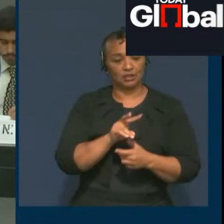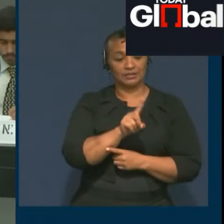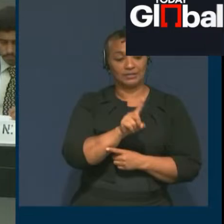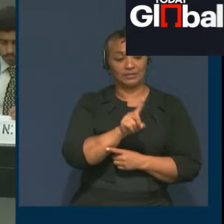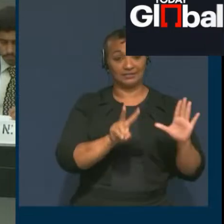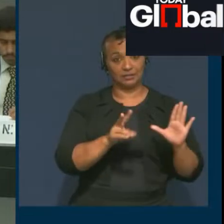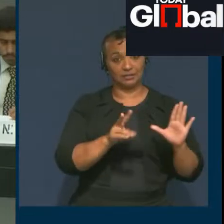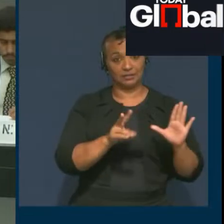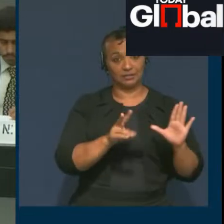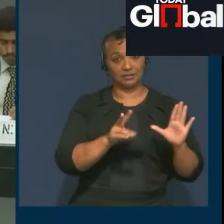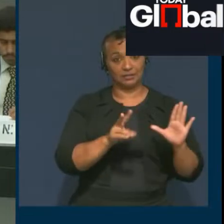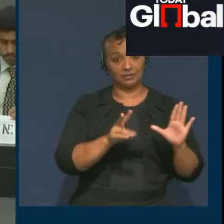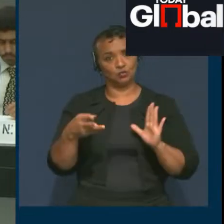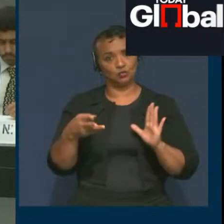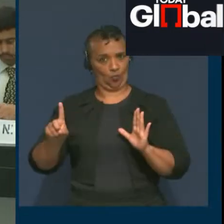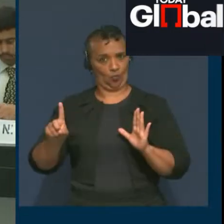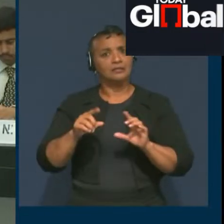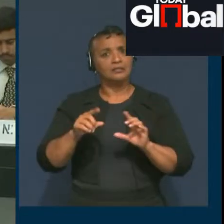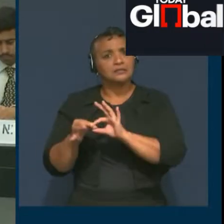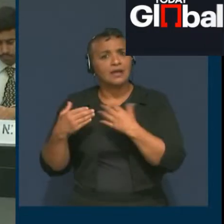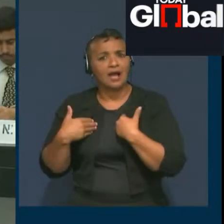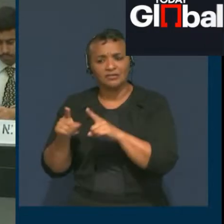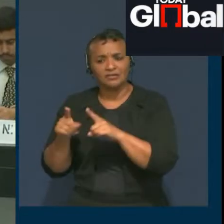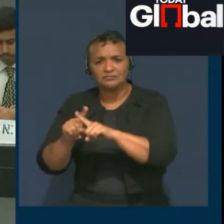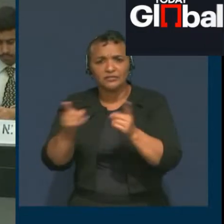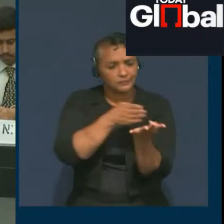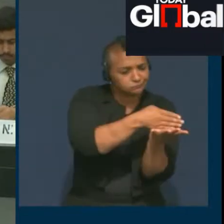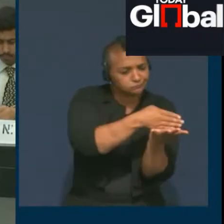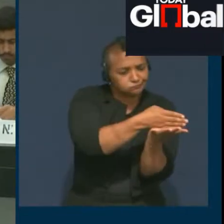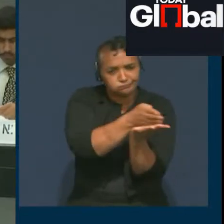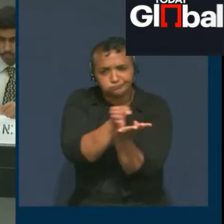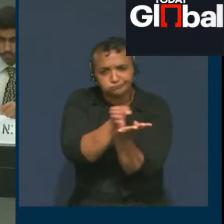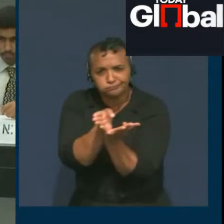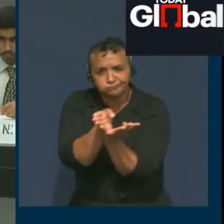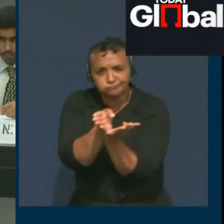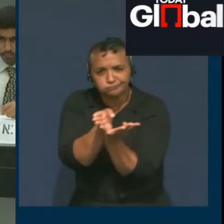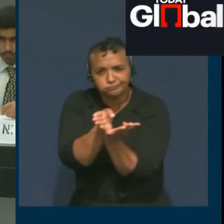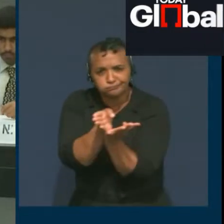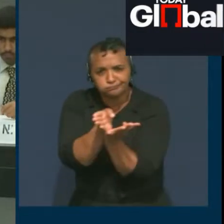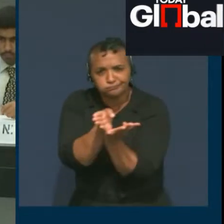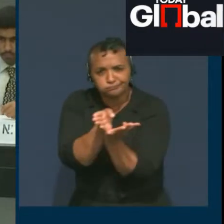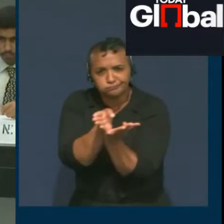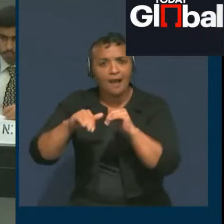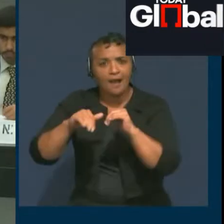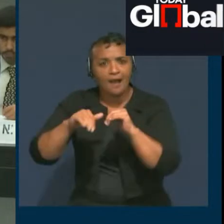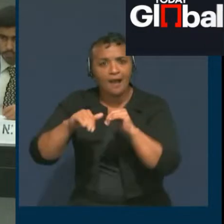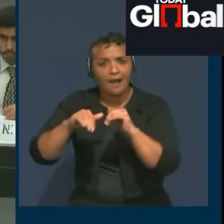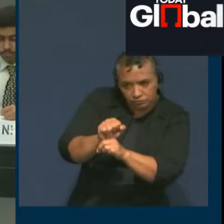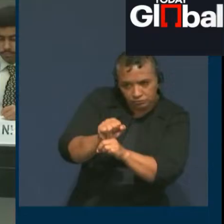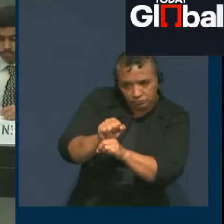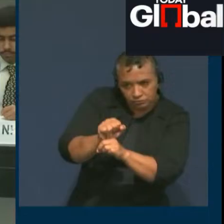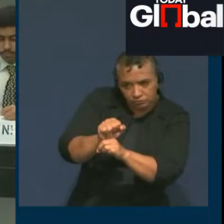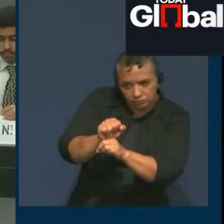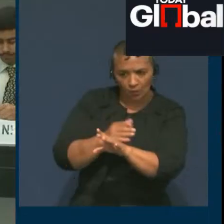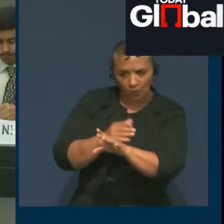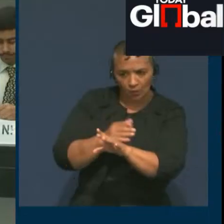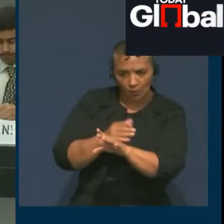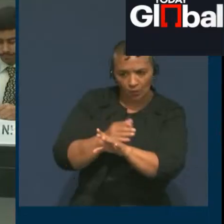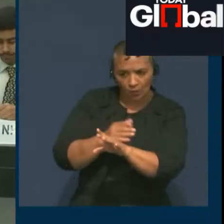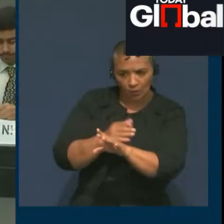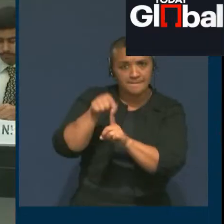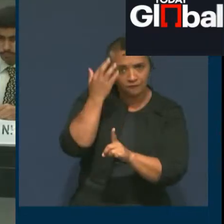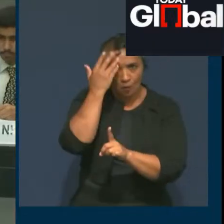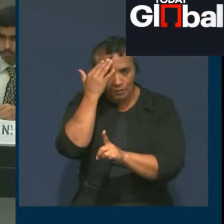2017-2021 as the multidisciplinary approach for diagnosis, early detection, coordination between